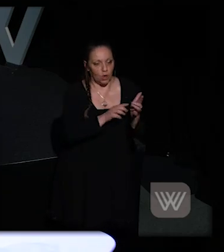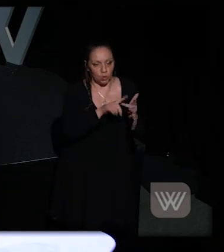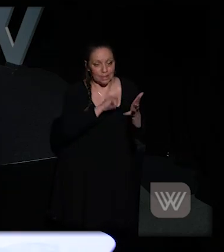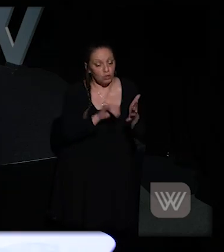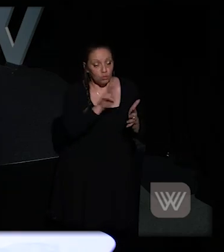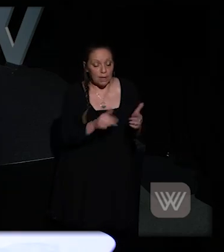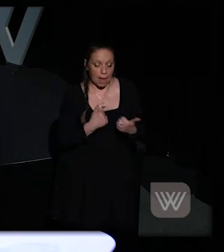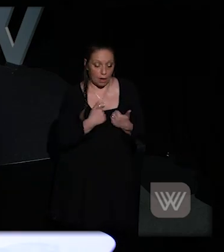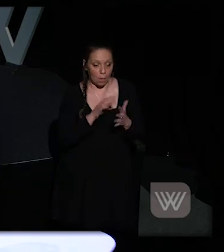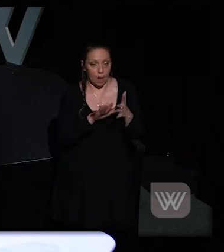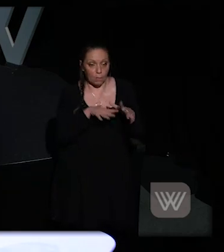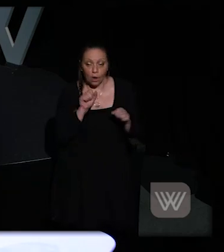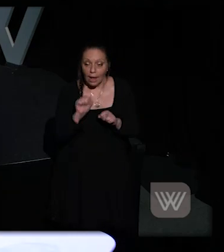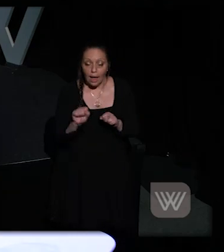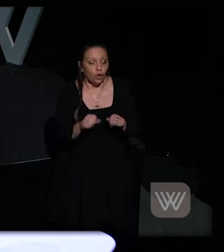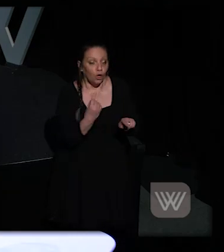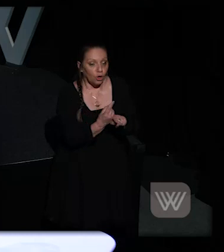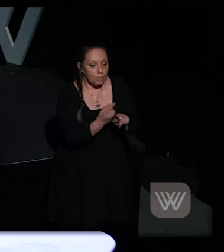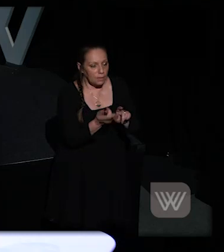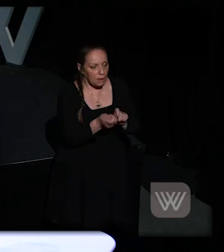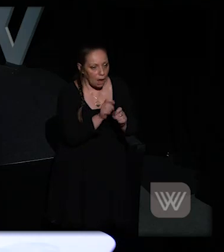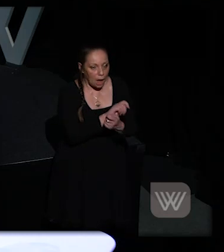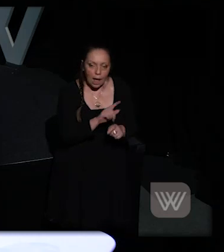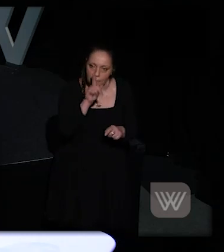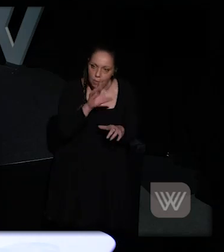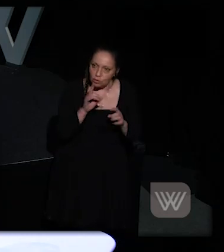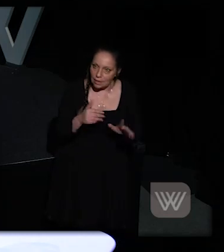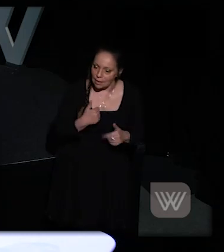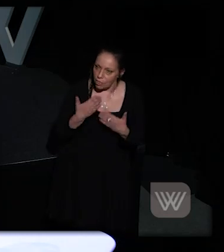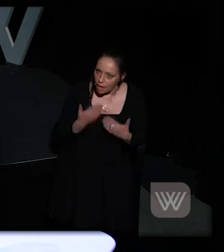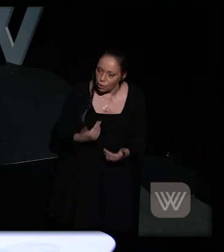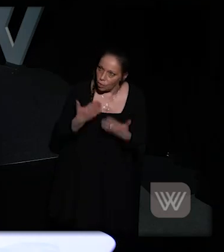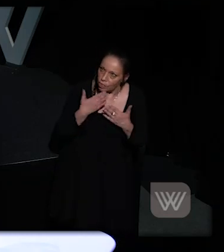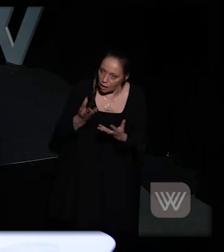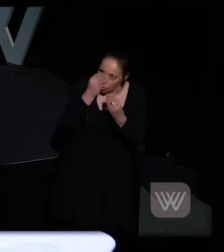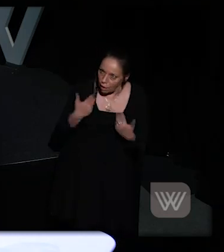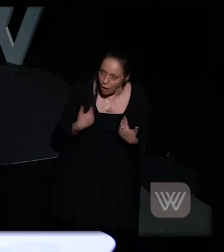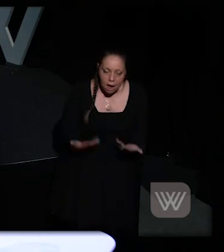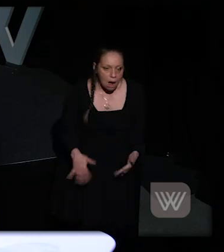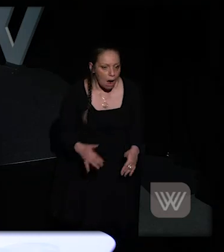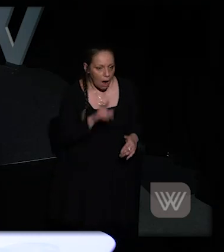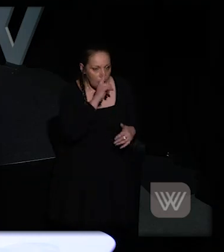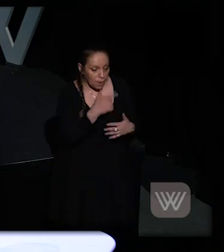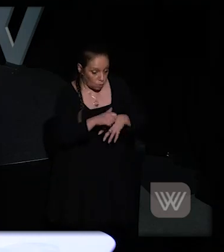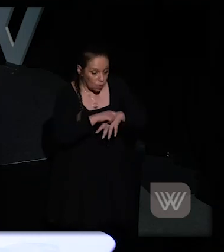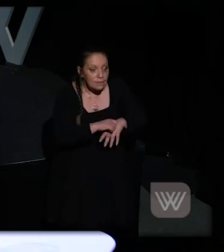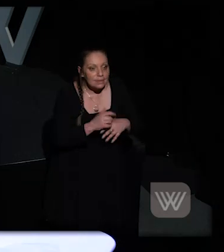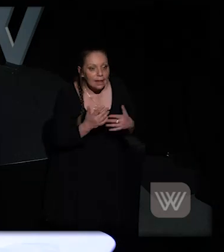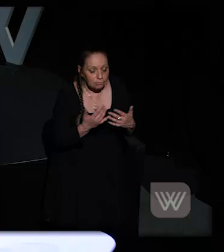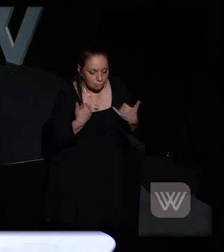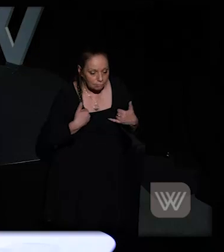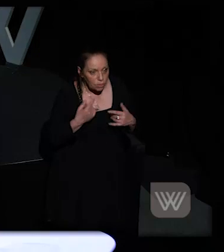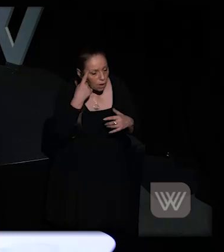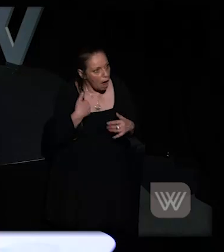all these vile comments about her around. And people started thanking her and saying thank you so much, and people with skin conditions said I feel braver now.